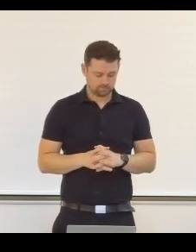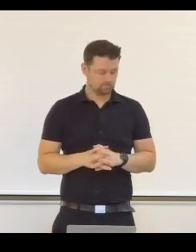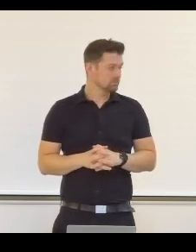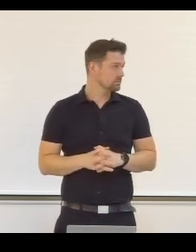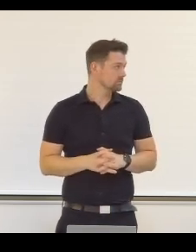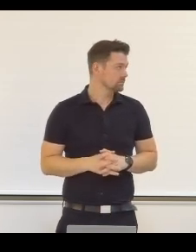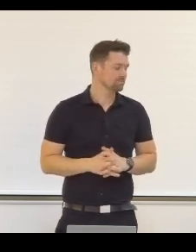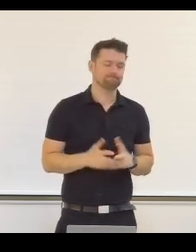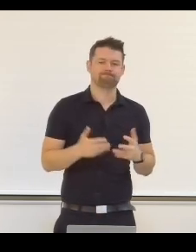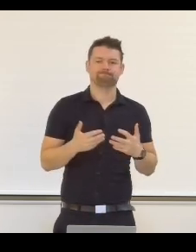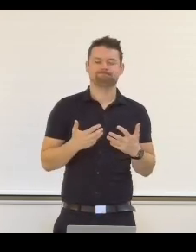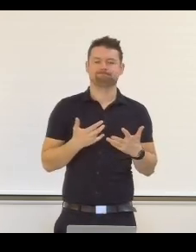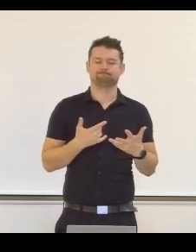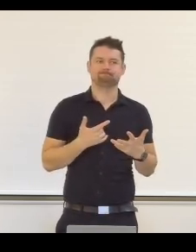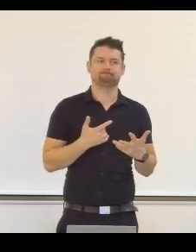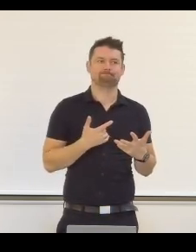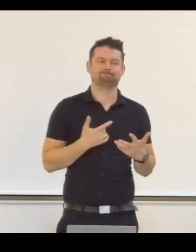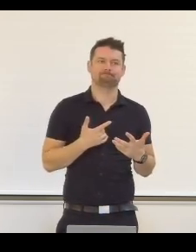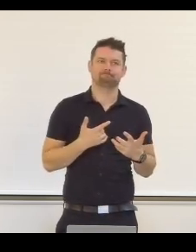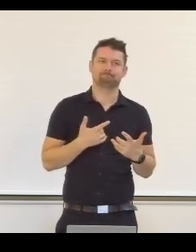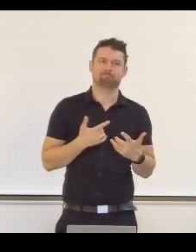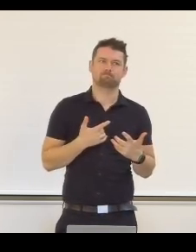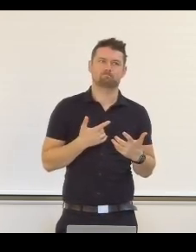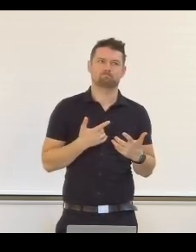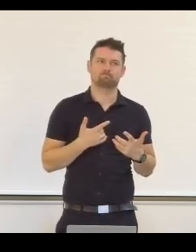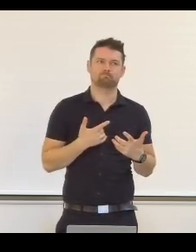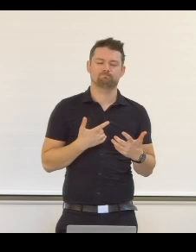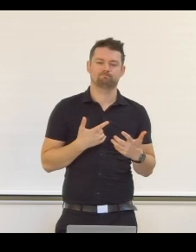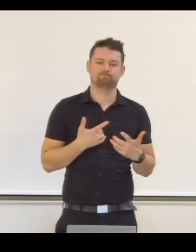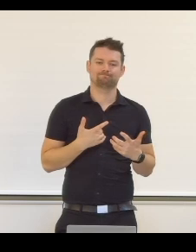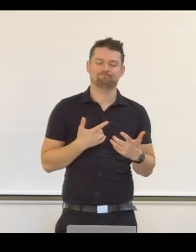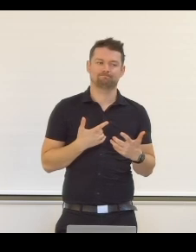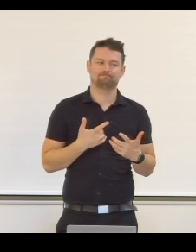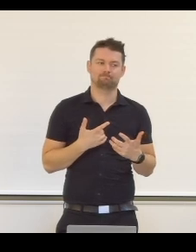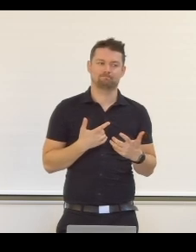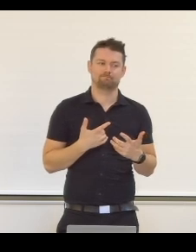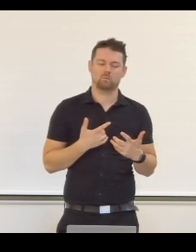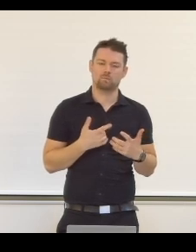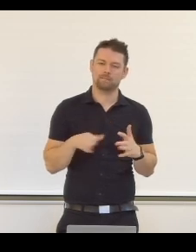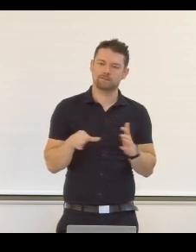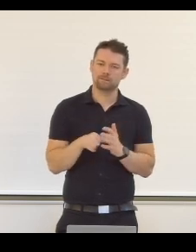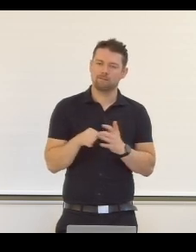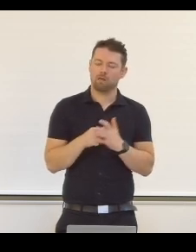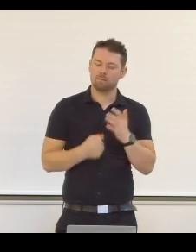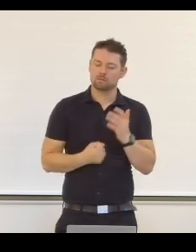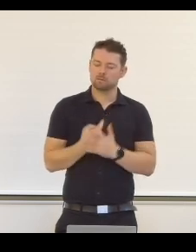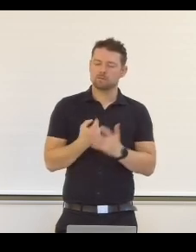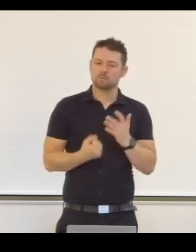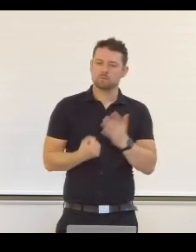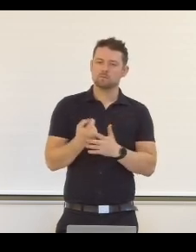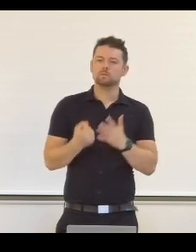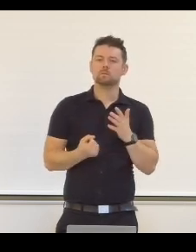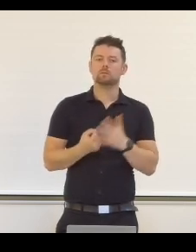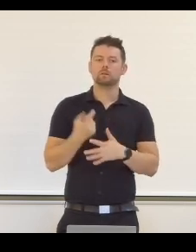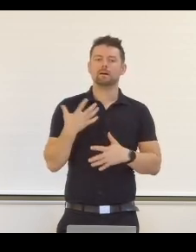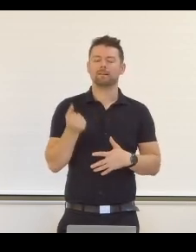I'm trying to, there were difficult or more difficult moments throughout the whole mission for all of us. We have